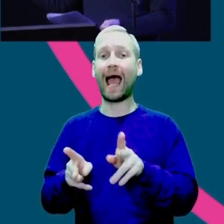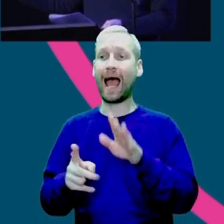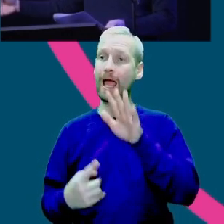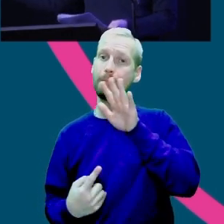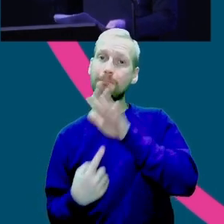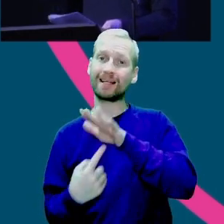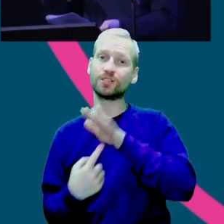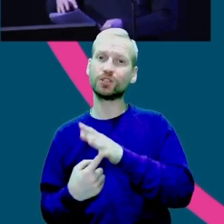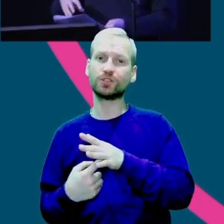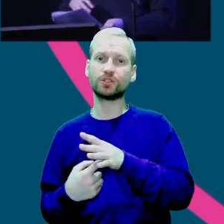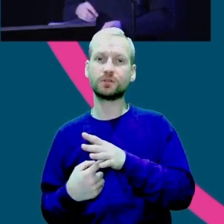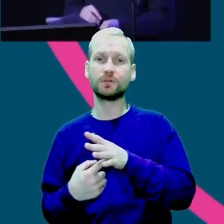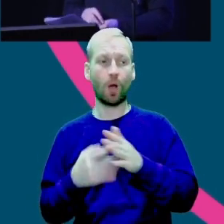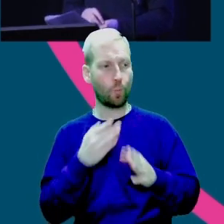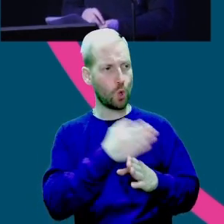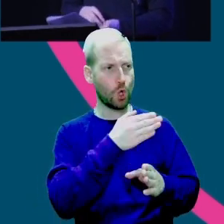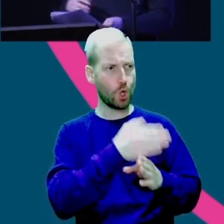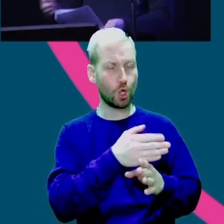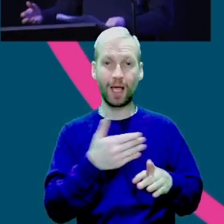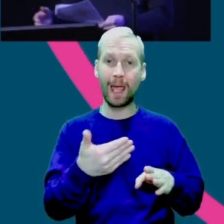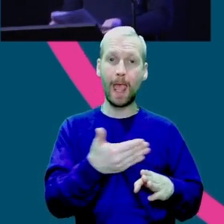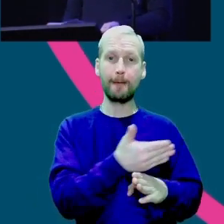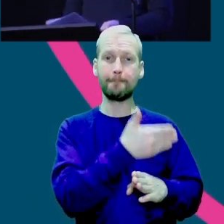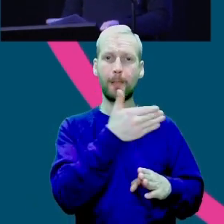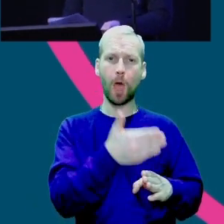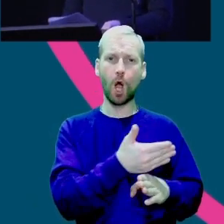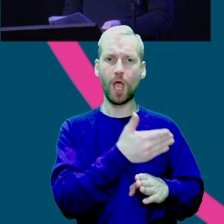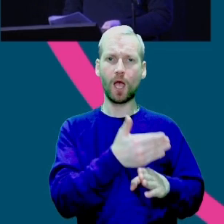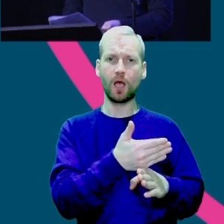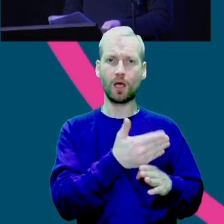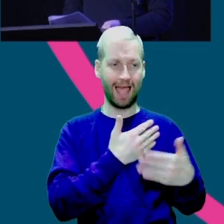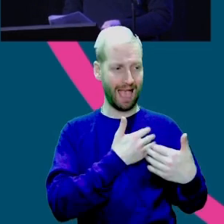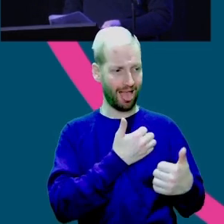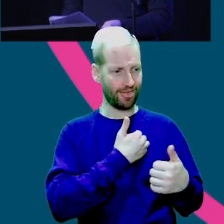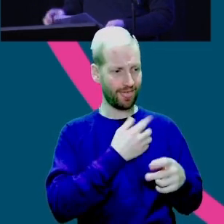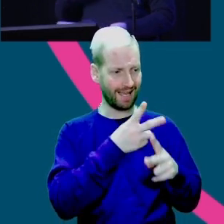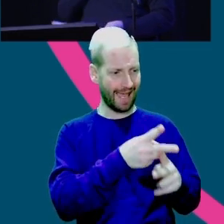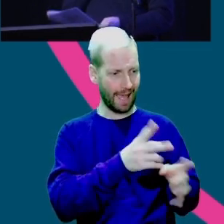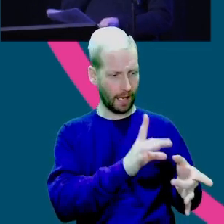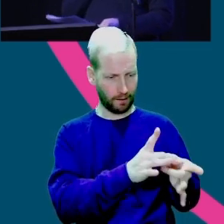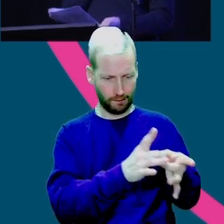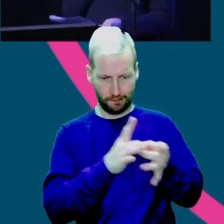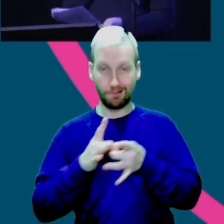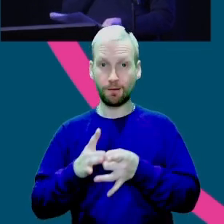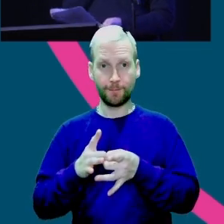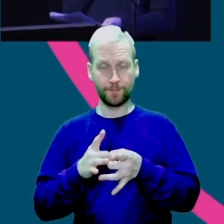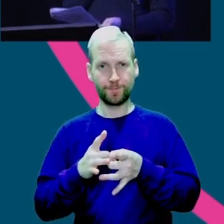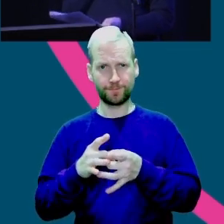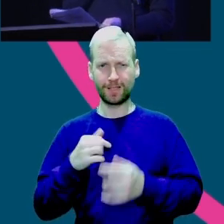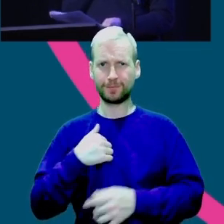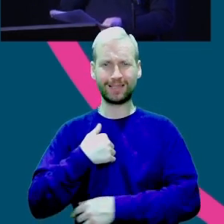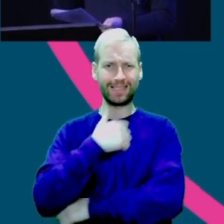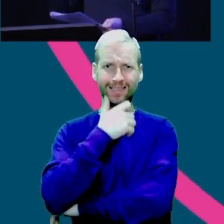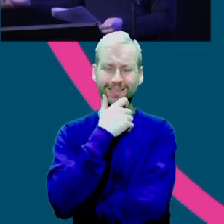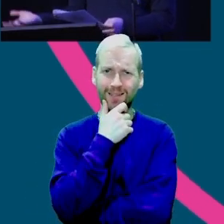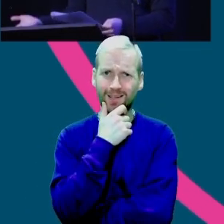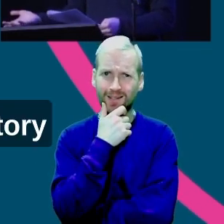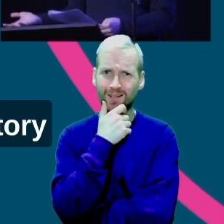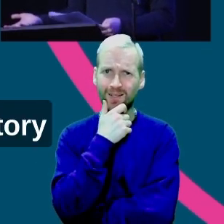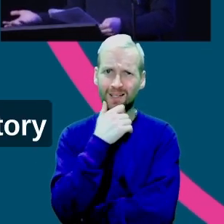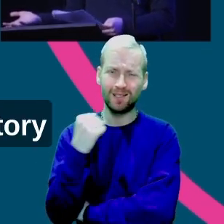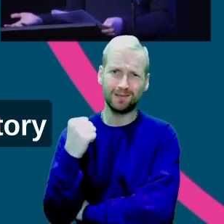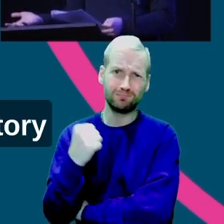Work. How can we bring employers into the health and care network? I still find it a crying shame that if